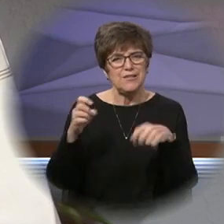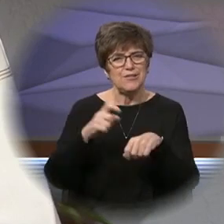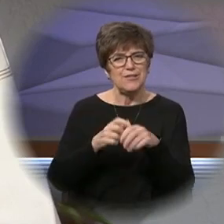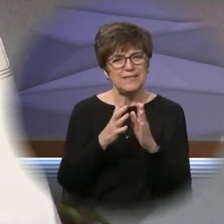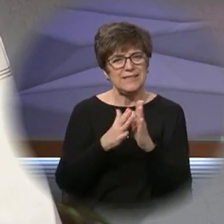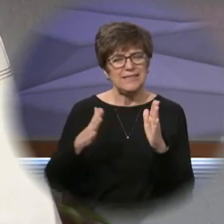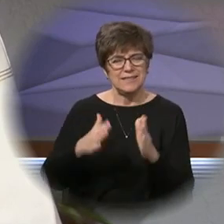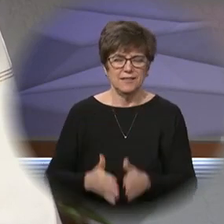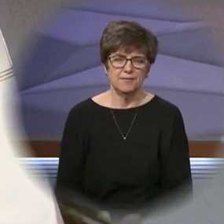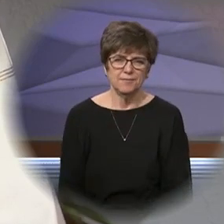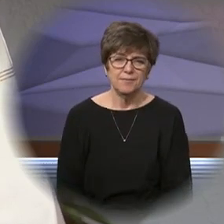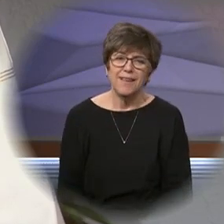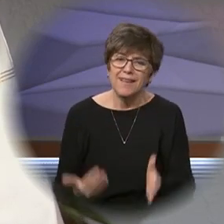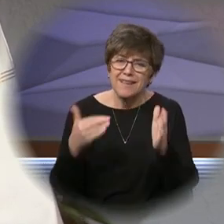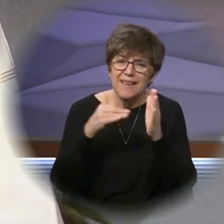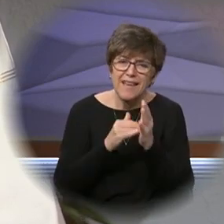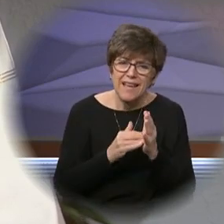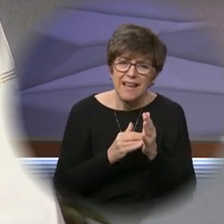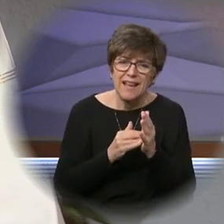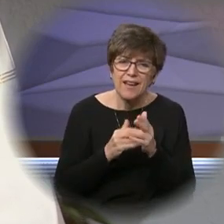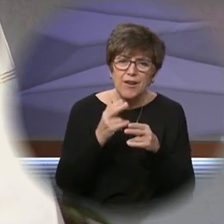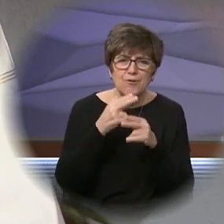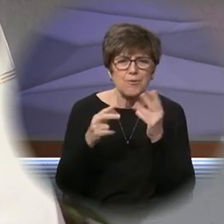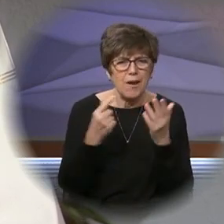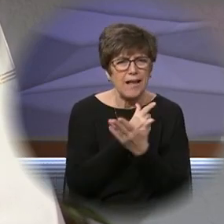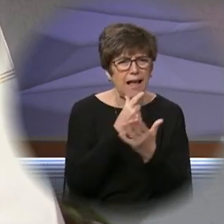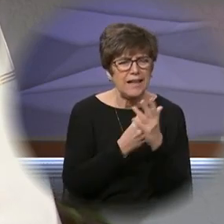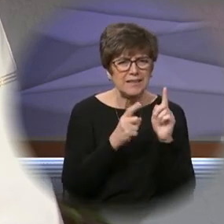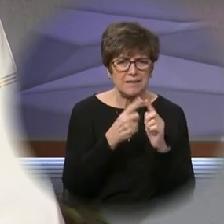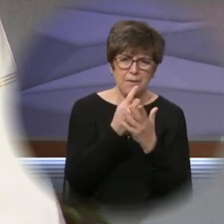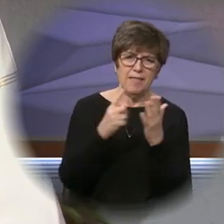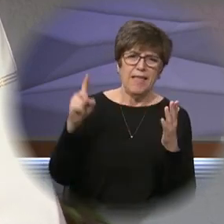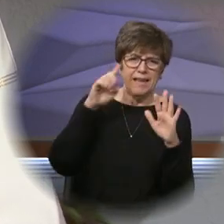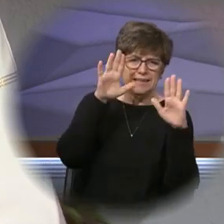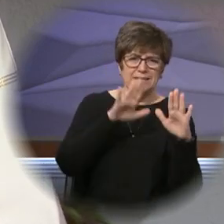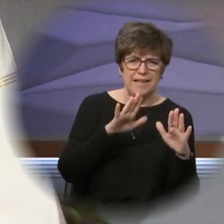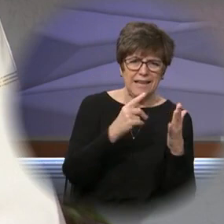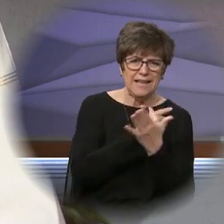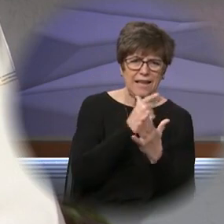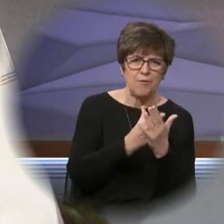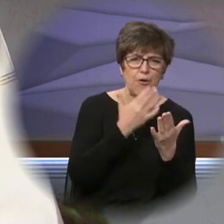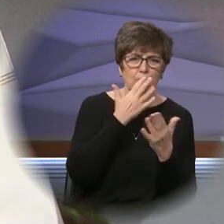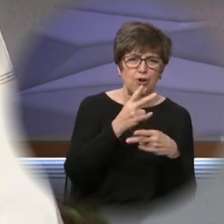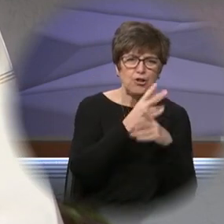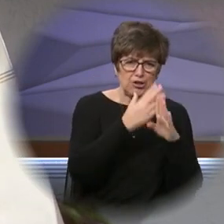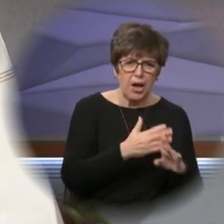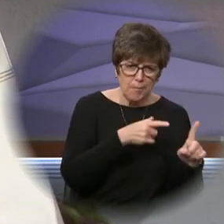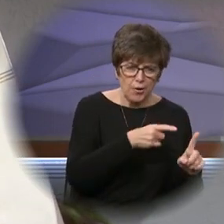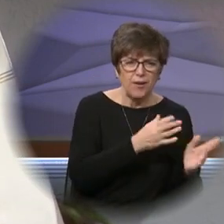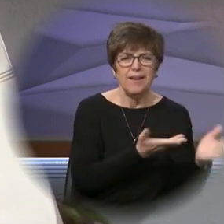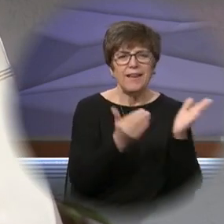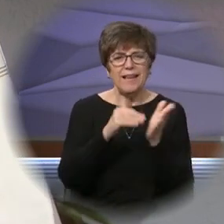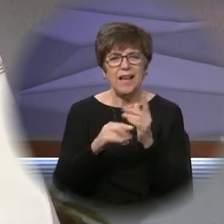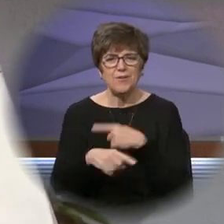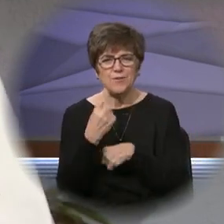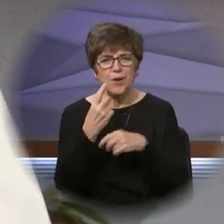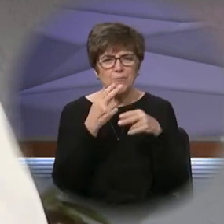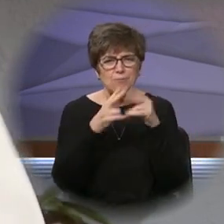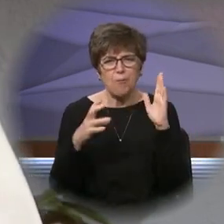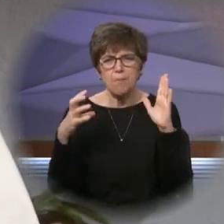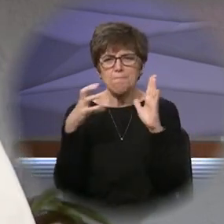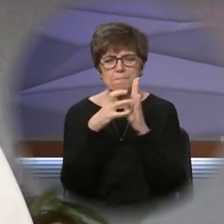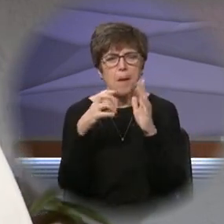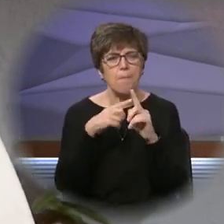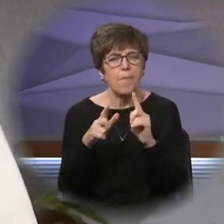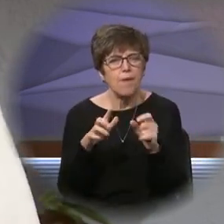season. Again, a rather short gospel like last Sunday's Gospel of the Good Shepherd. Short, but yet one that